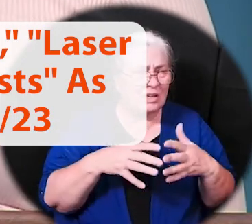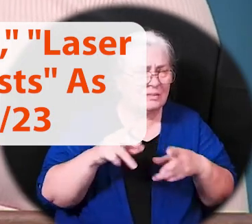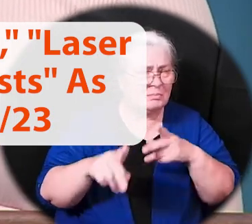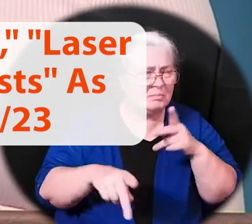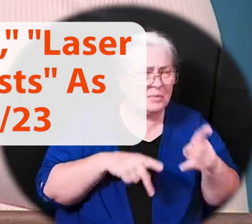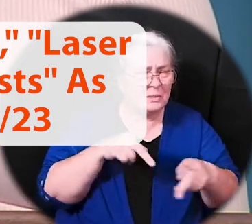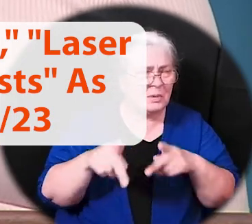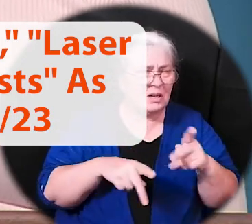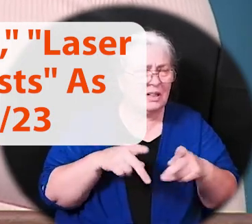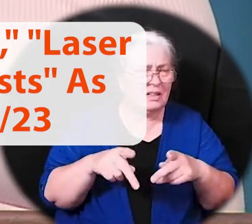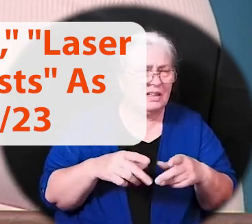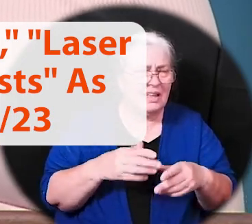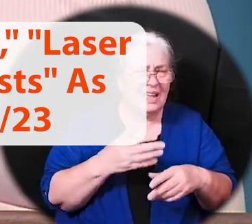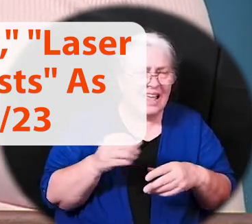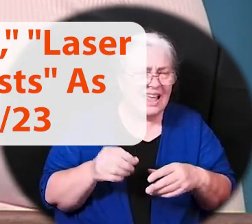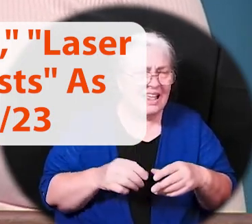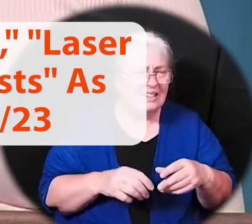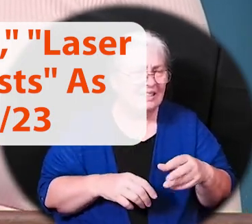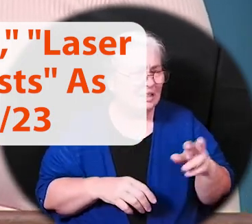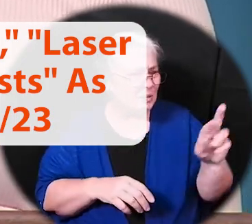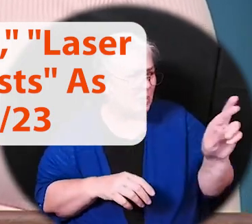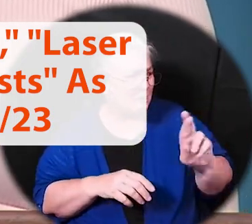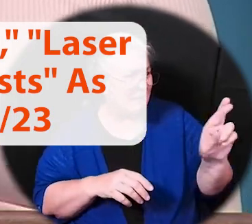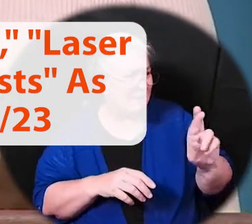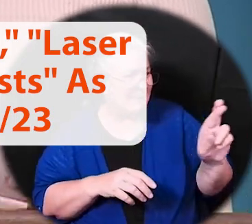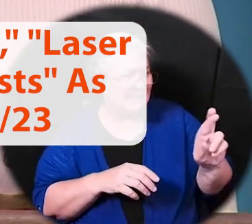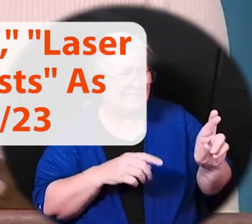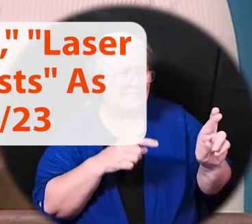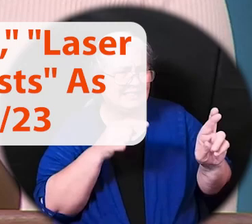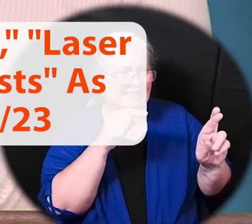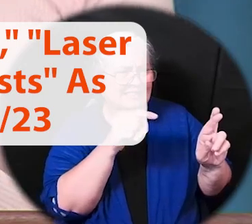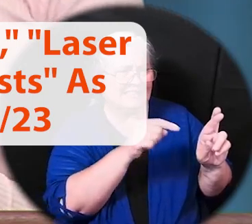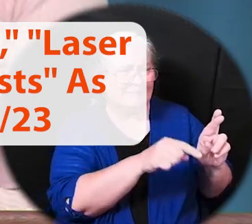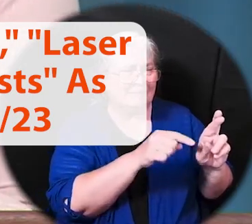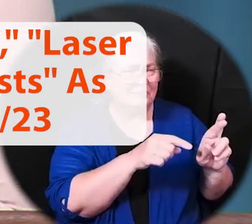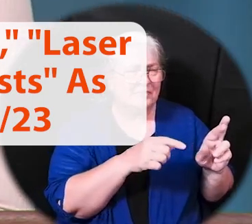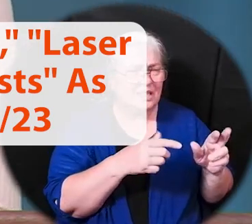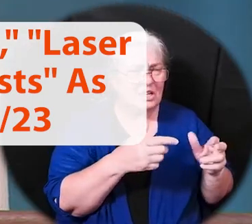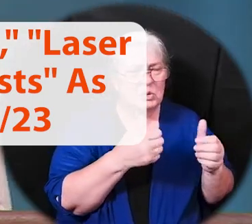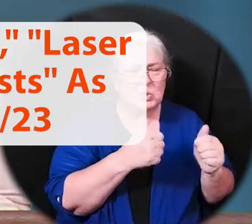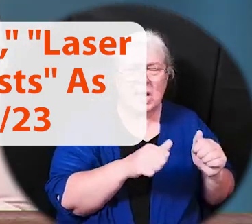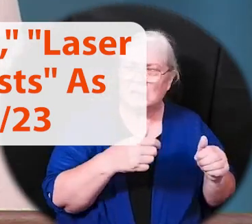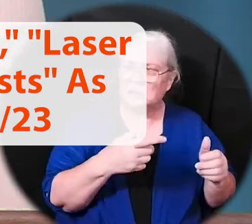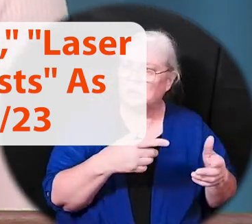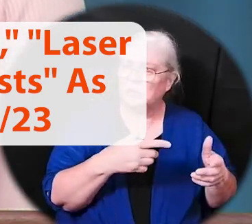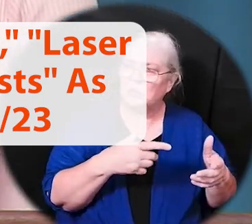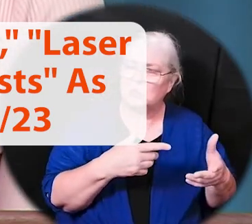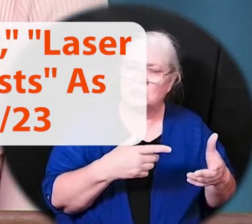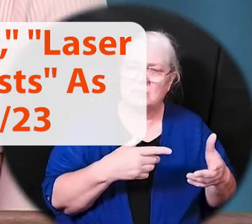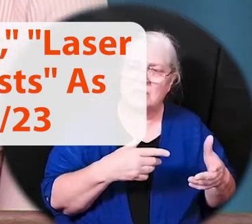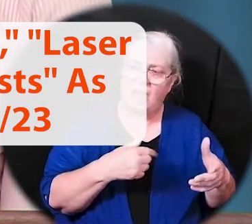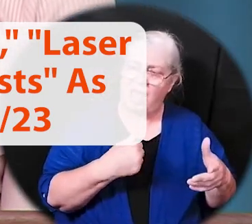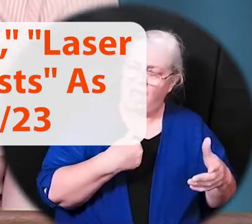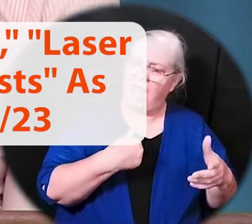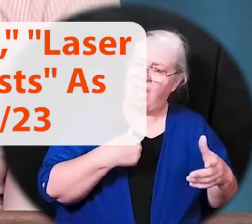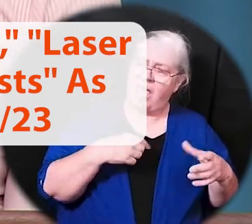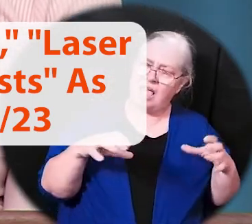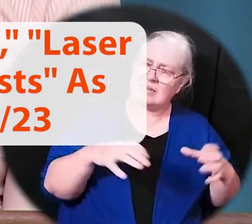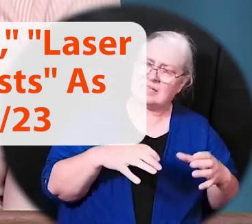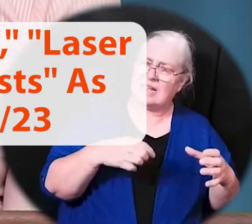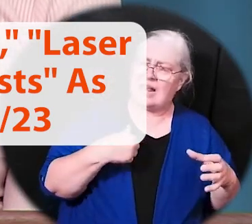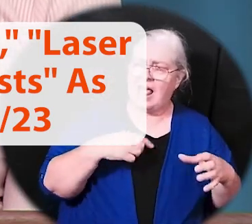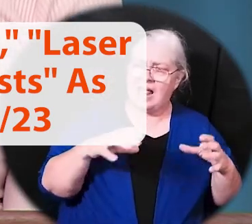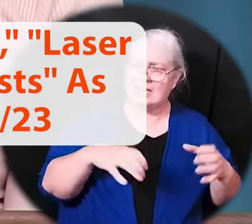vote for. If you think about the American Rescue Plan, the Inflation Reduction Act. So I get the polling that you're laying out. I get that,